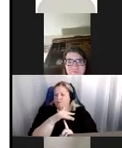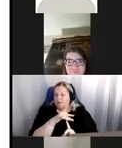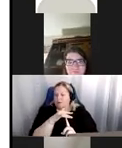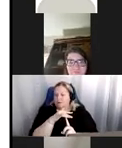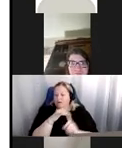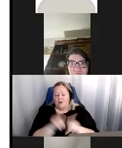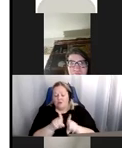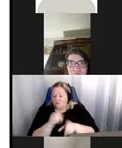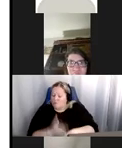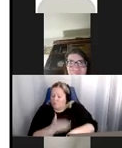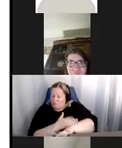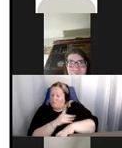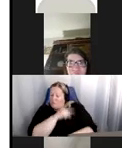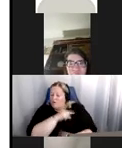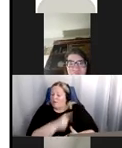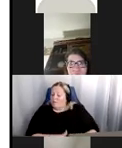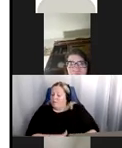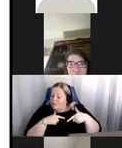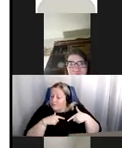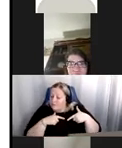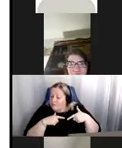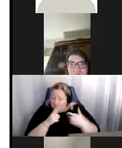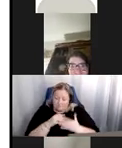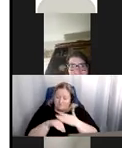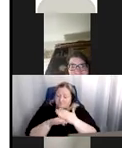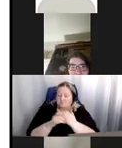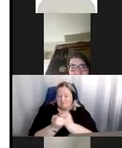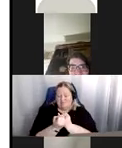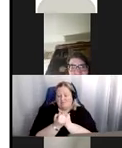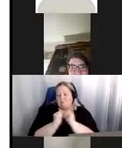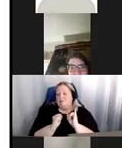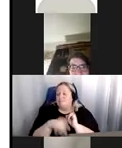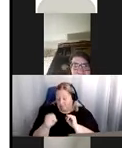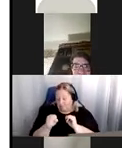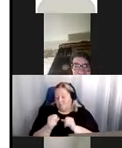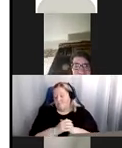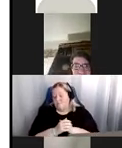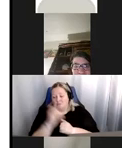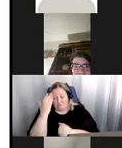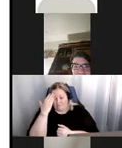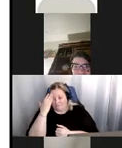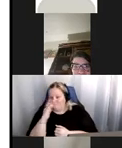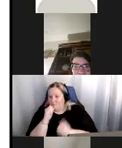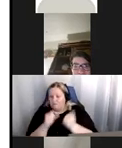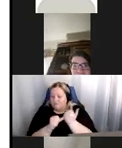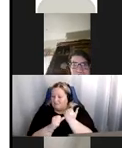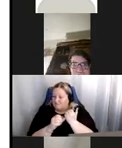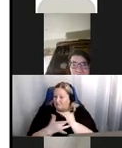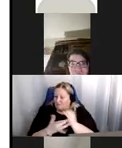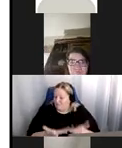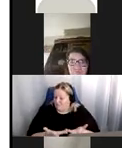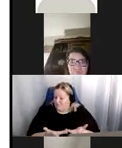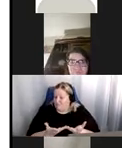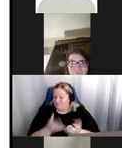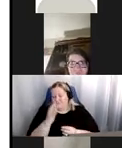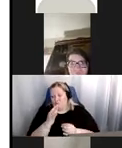improve their quality of life by allowing them to function more independently. So if you don't know what assistive technology is, it is simply,